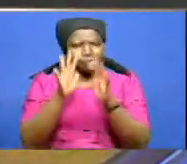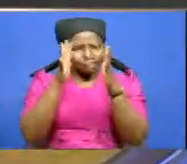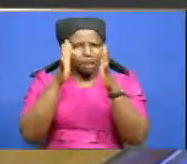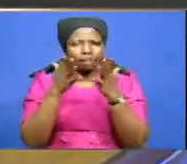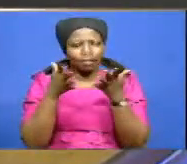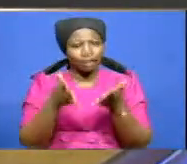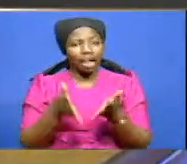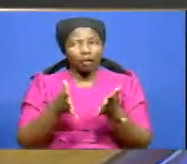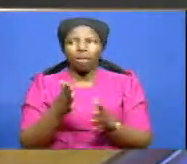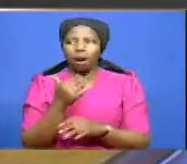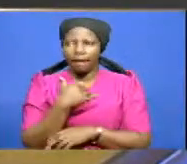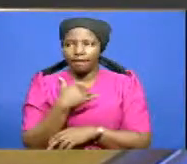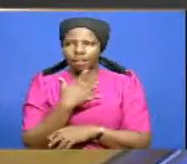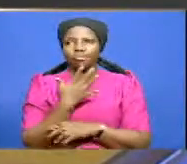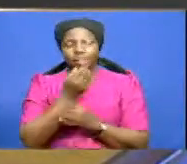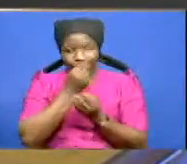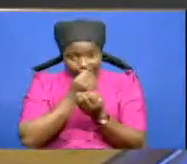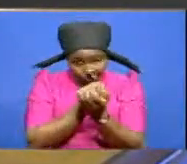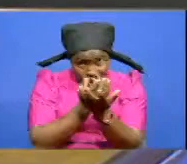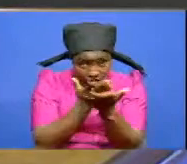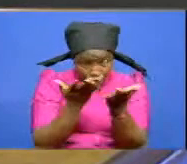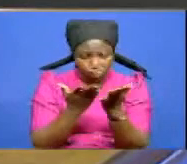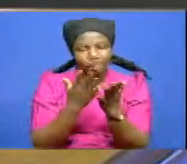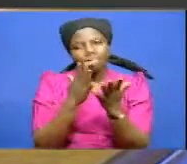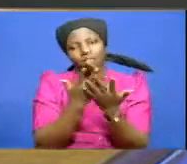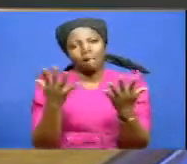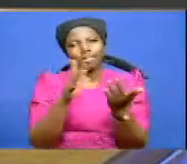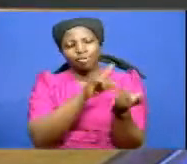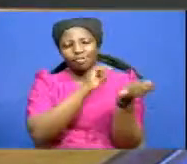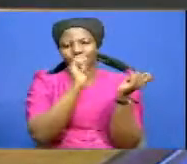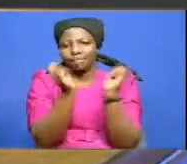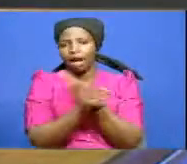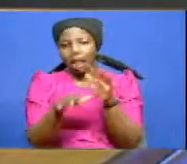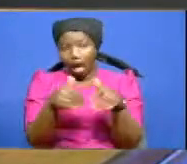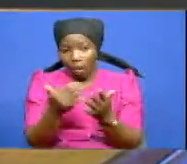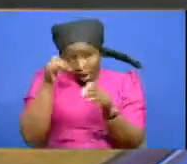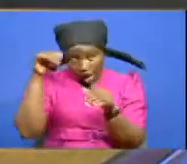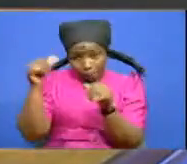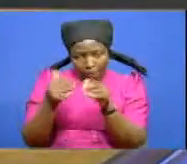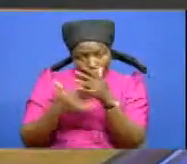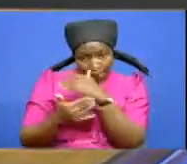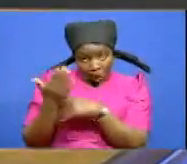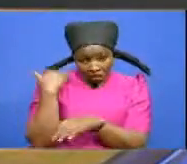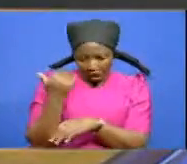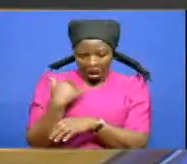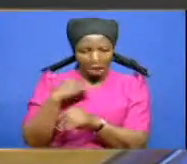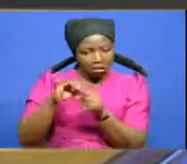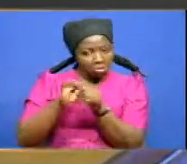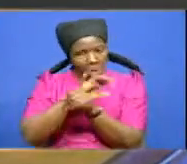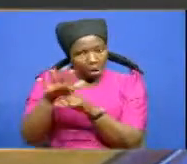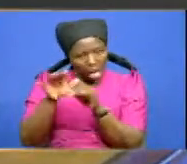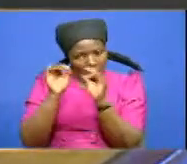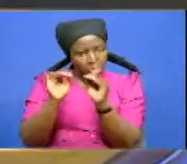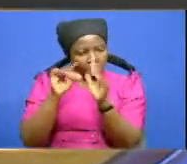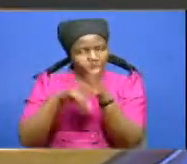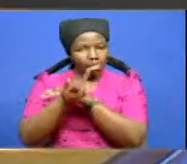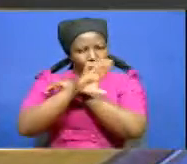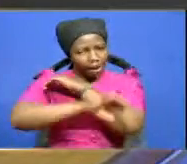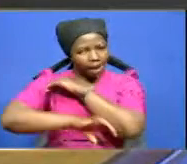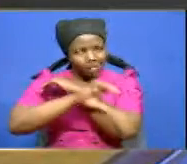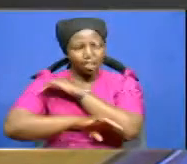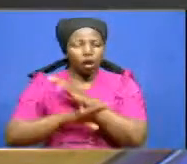and we will be telling you how things have changed. Remember, we've never had a COVID-19 pandemic in the country or any